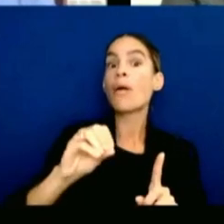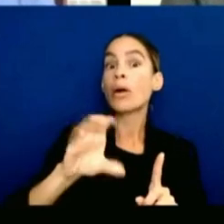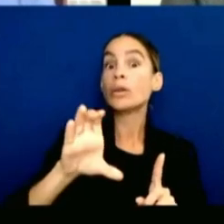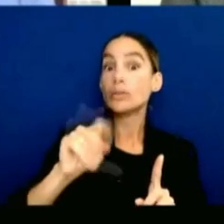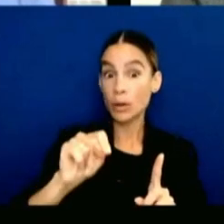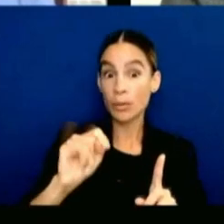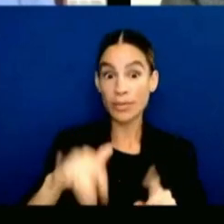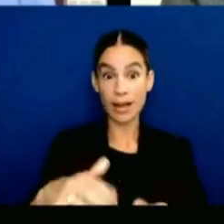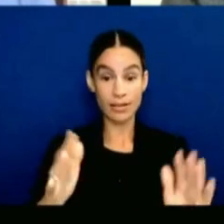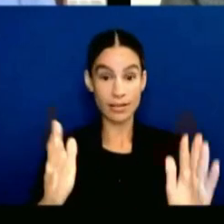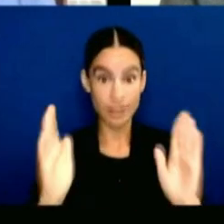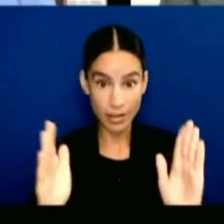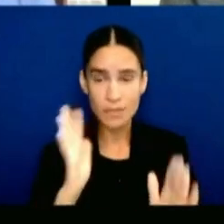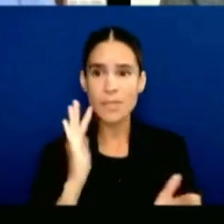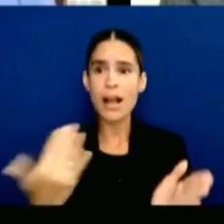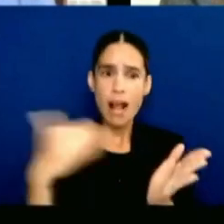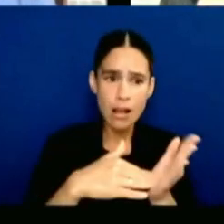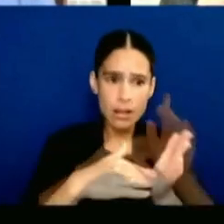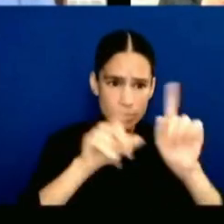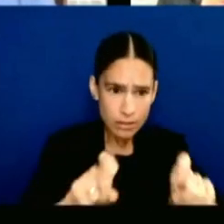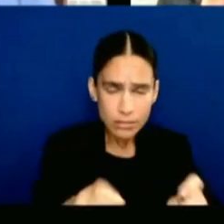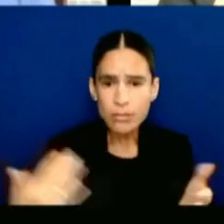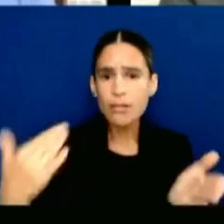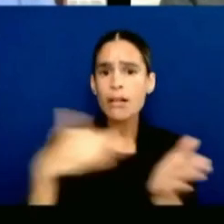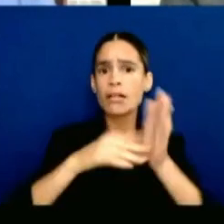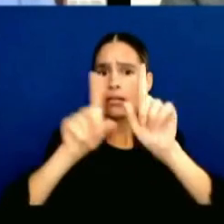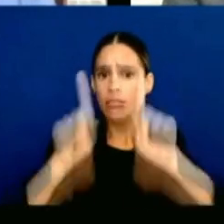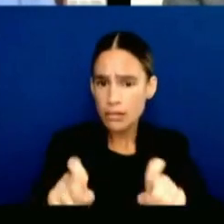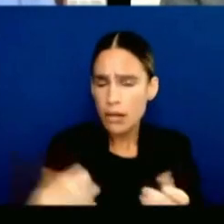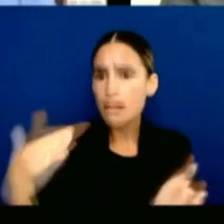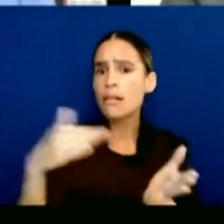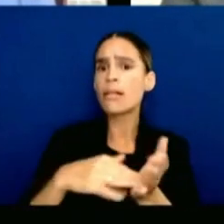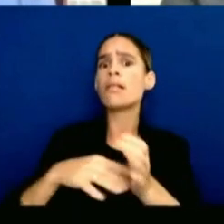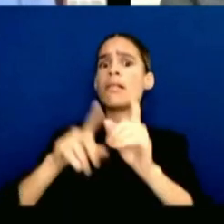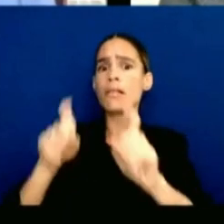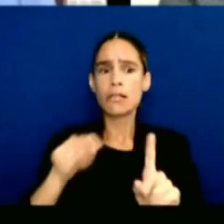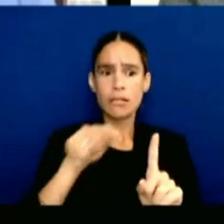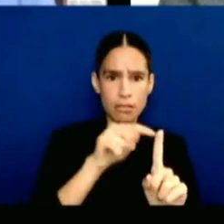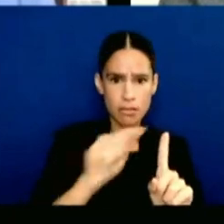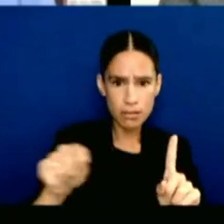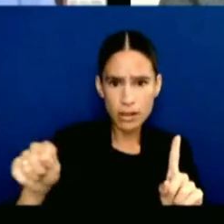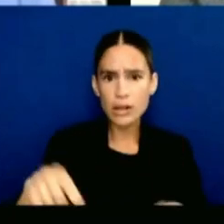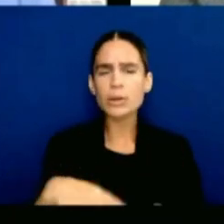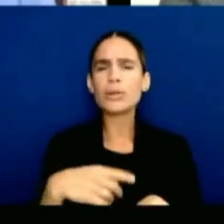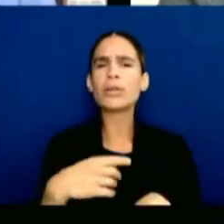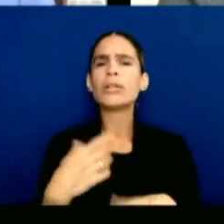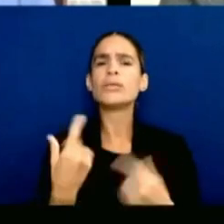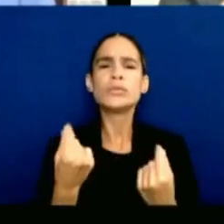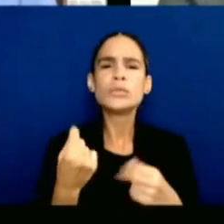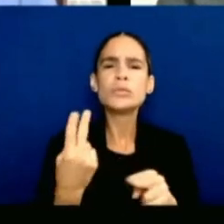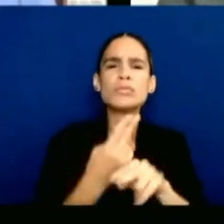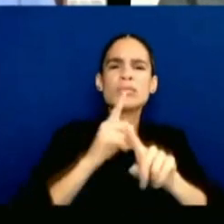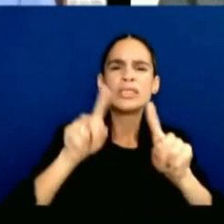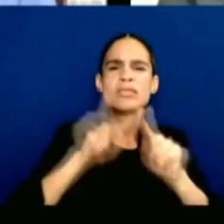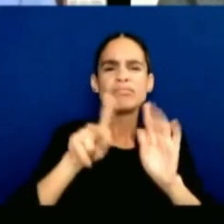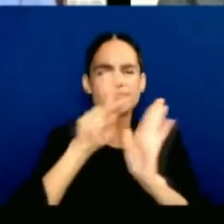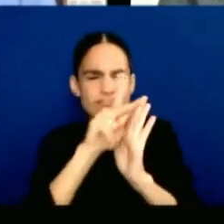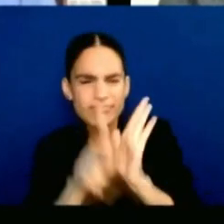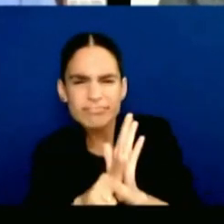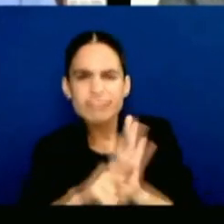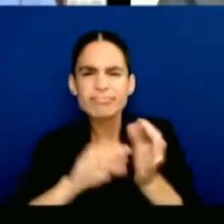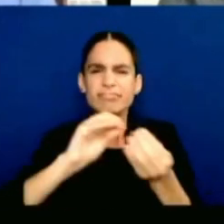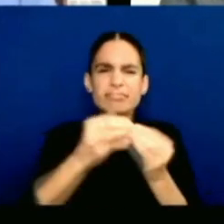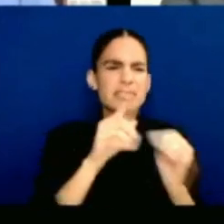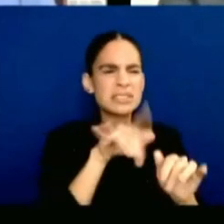protocols are harmonized. We're using consistent laboratory data that we're going to be measuring, and the endpoints are the